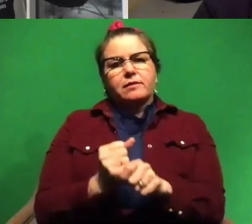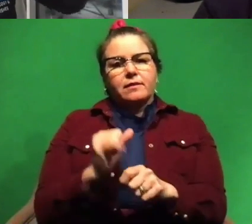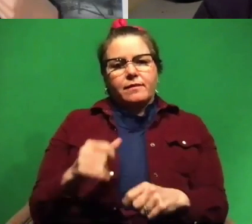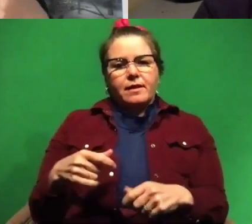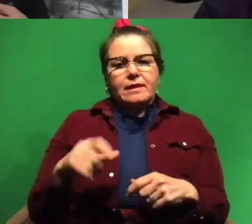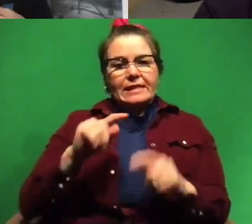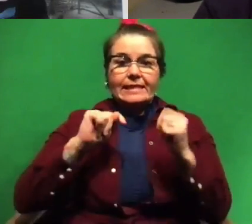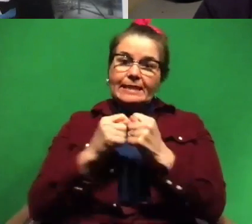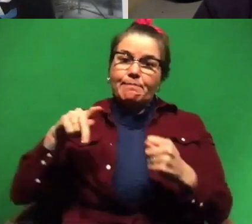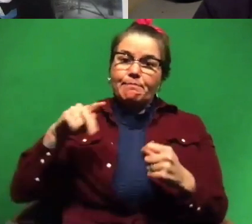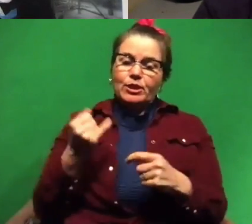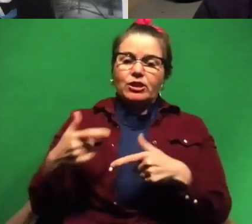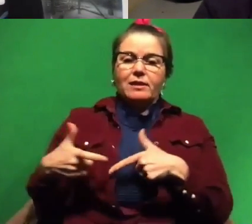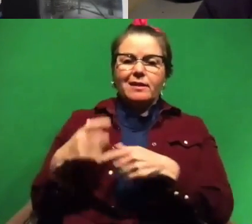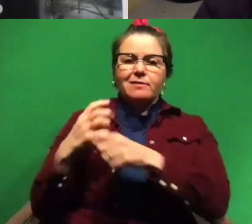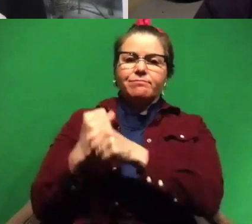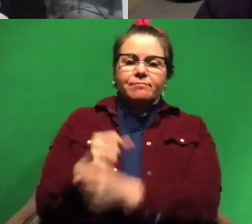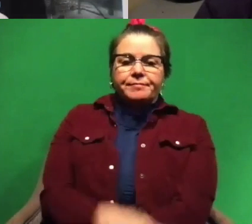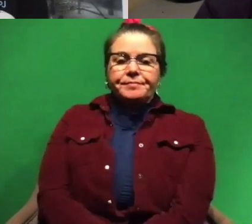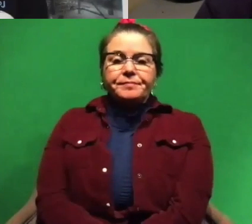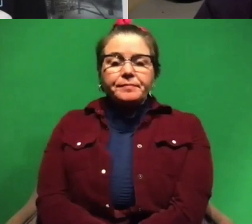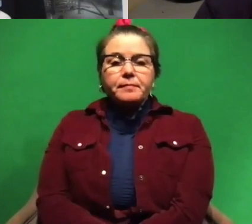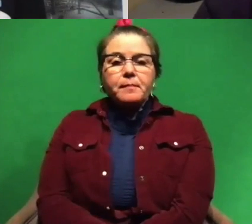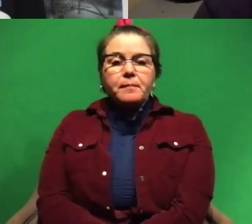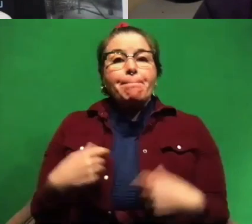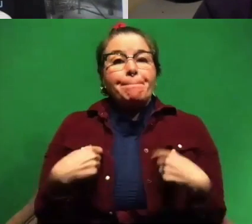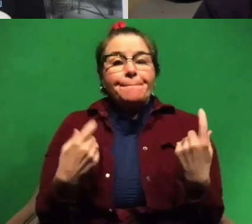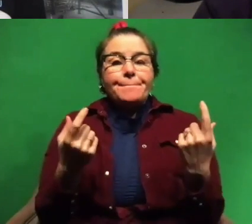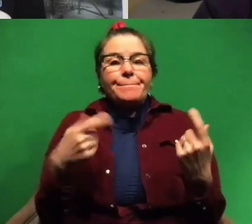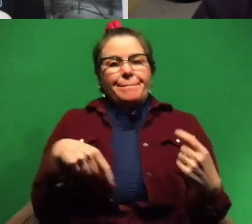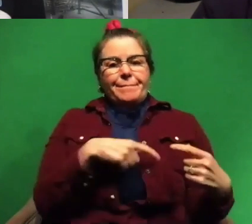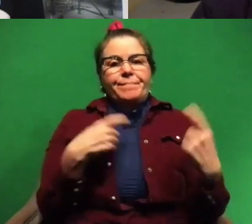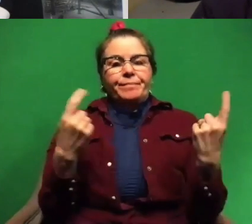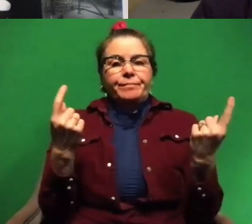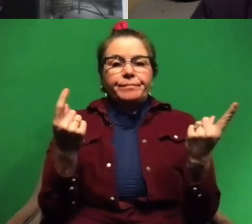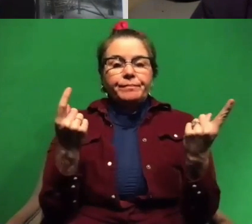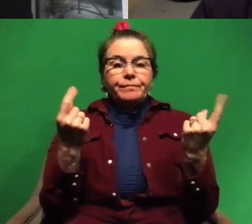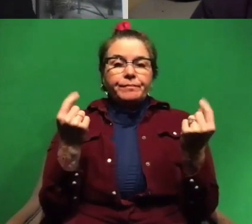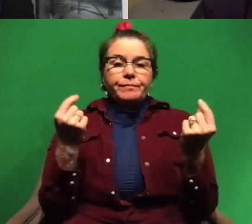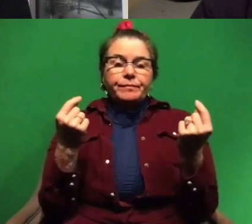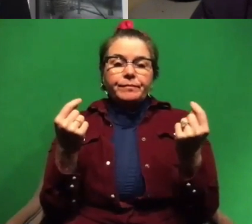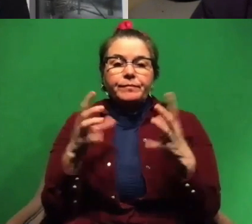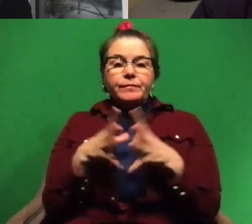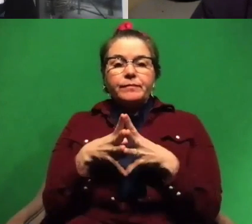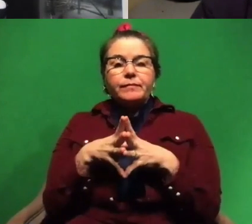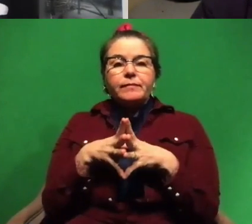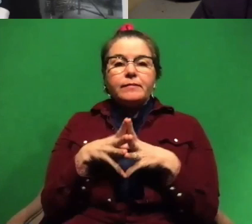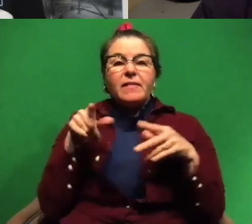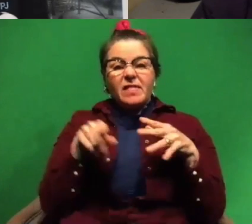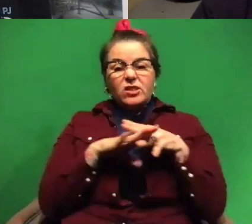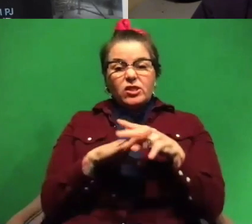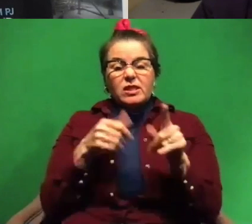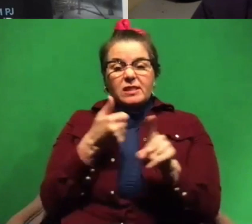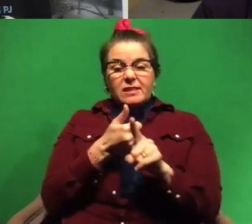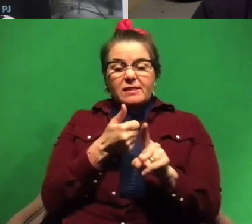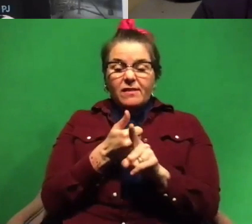Team PJ for short. And what we do is that this shark was